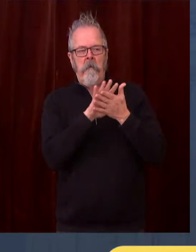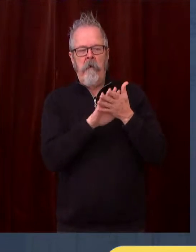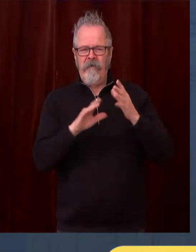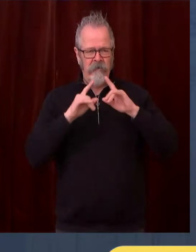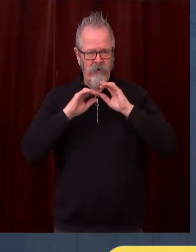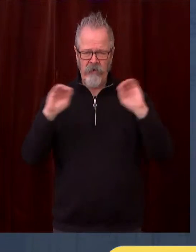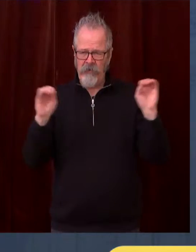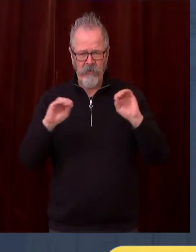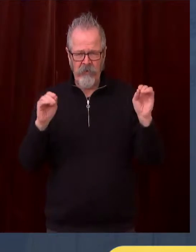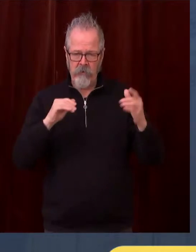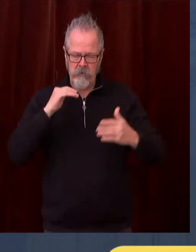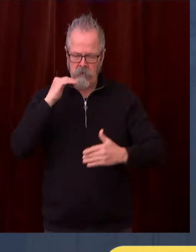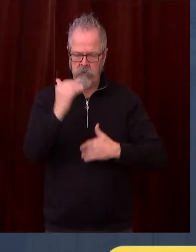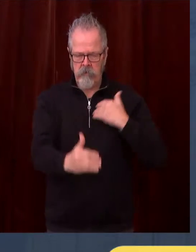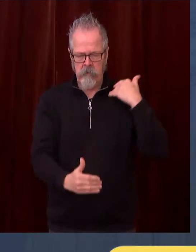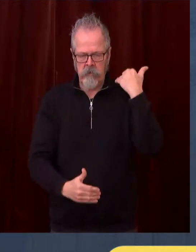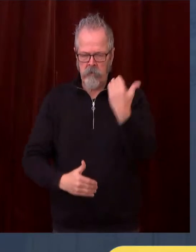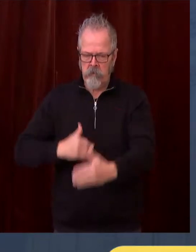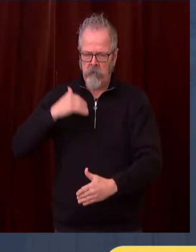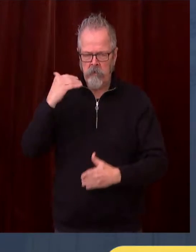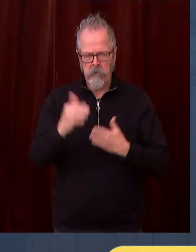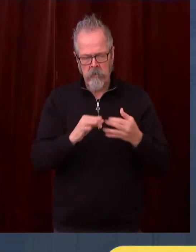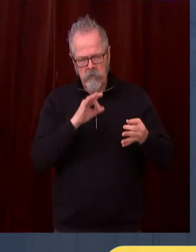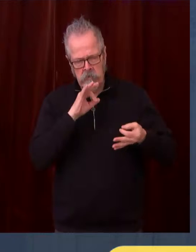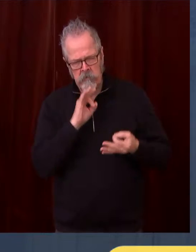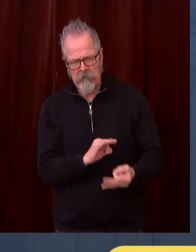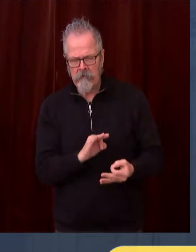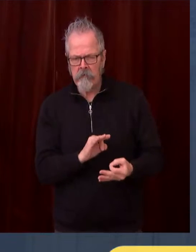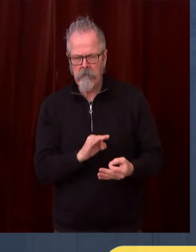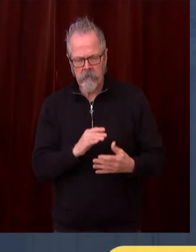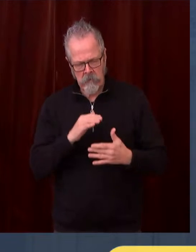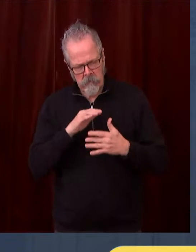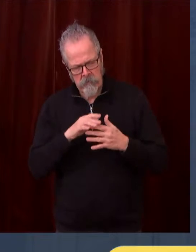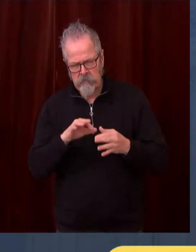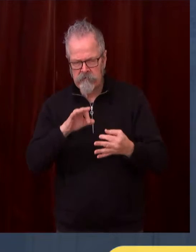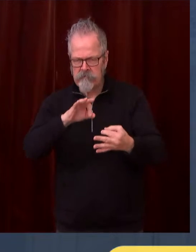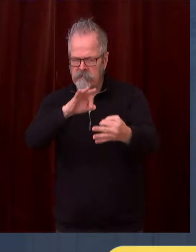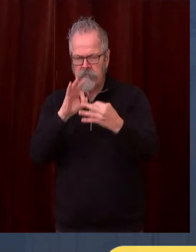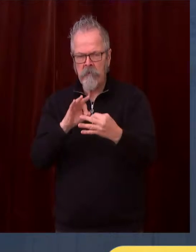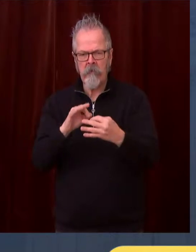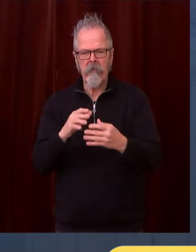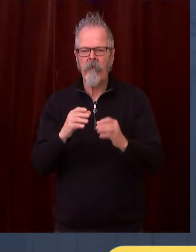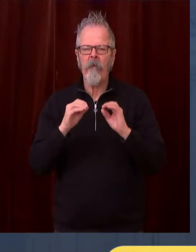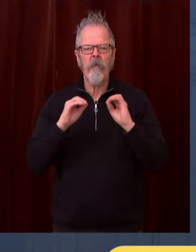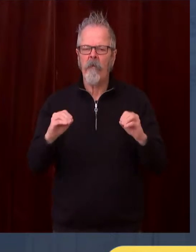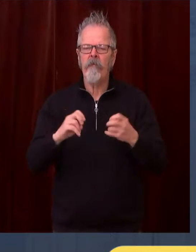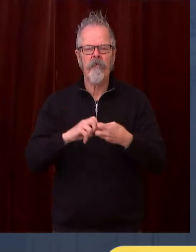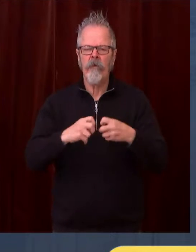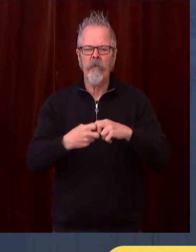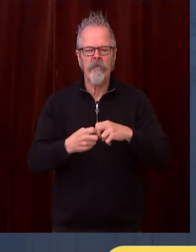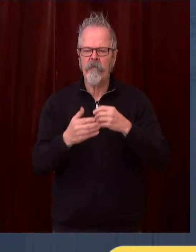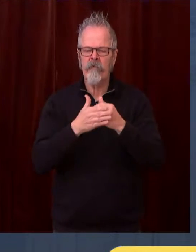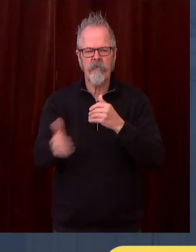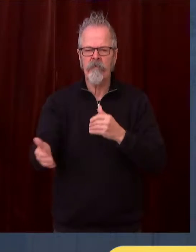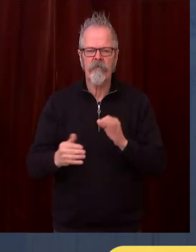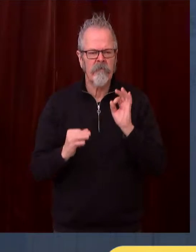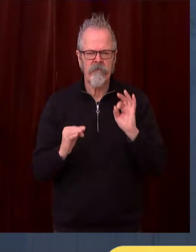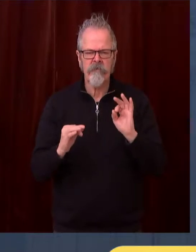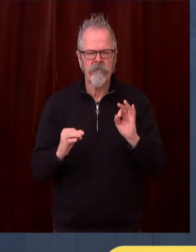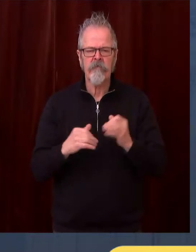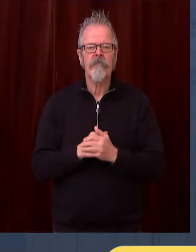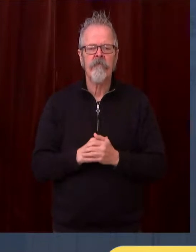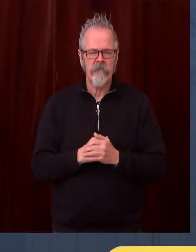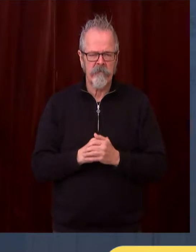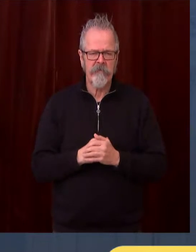So vaccine doses, we hope, will be arriving tomorrow in the state. And again, we hope the administration begin as soon as